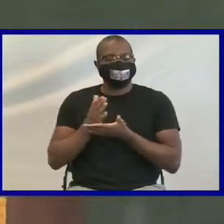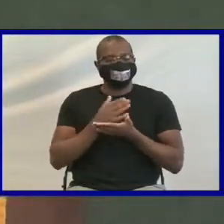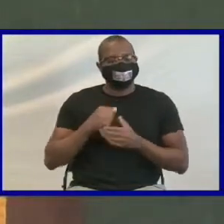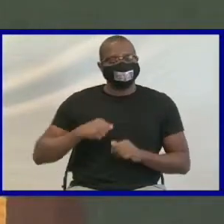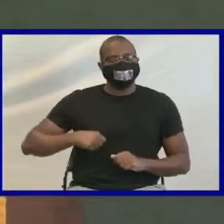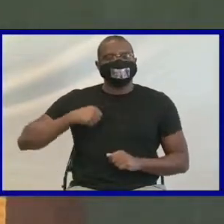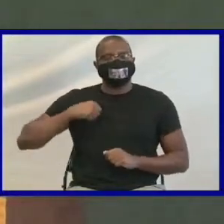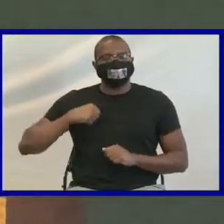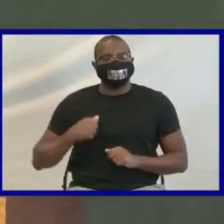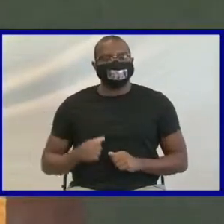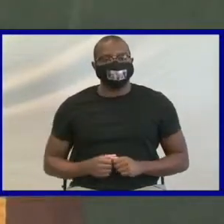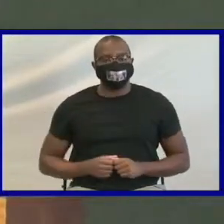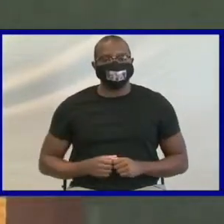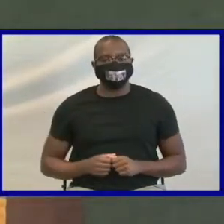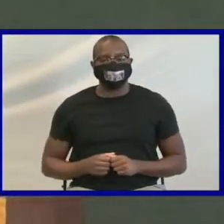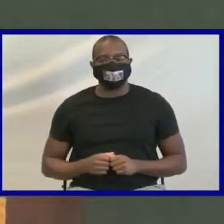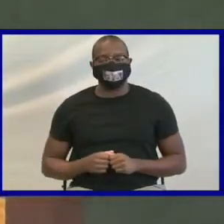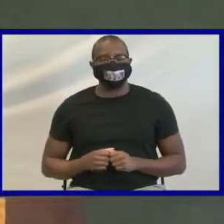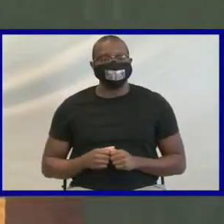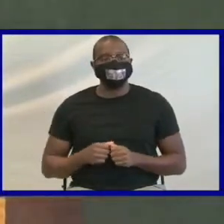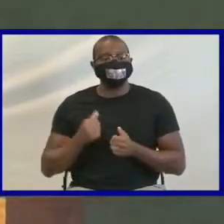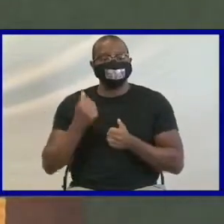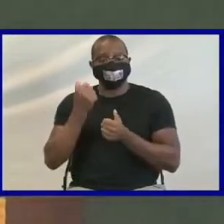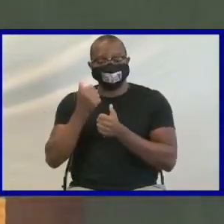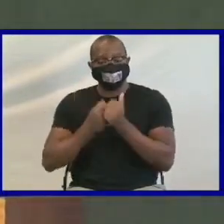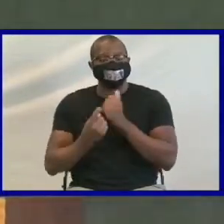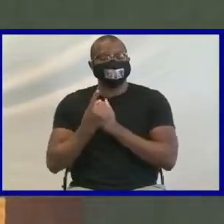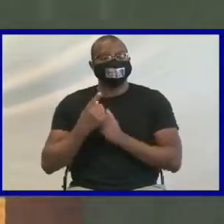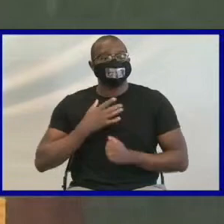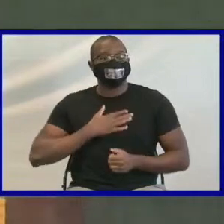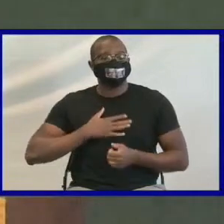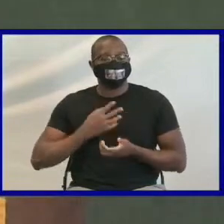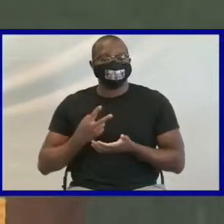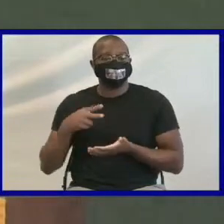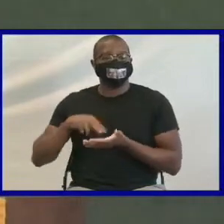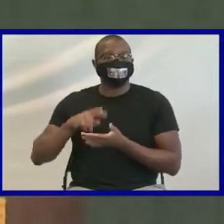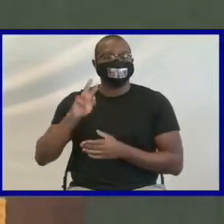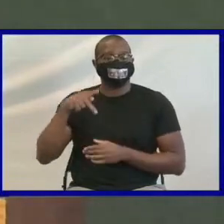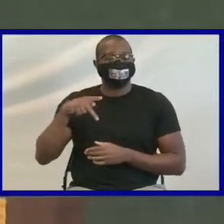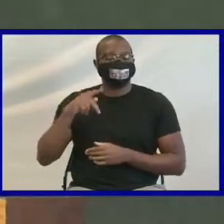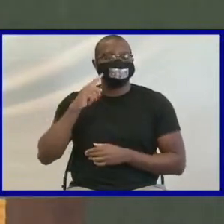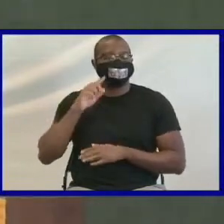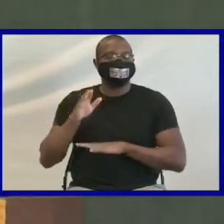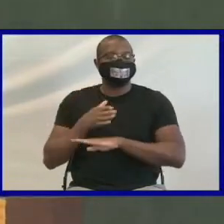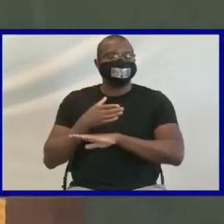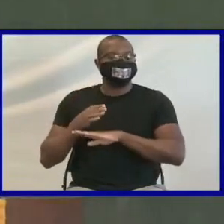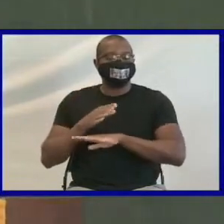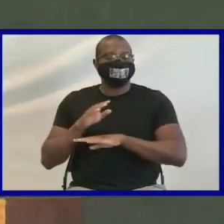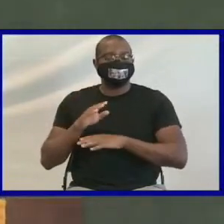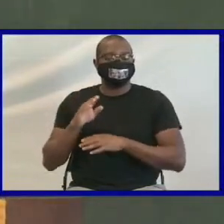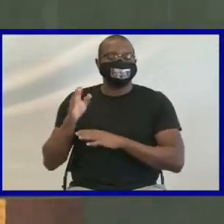celebration. Will everyone please rise for the singing of the national anthem?